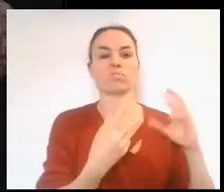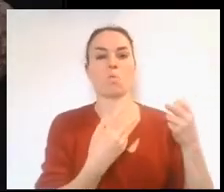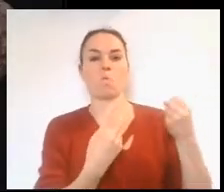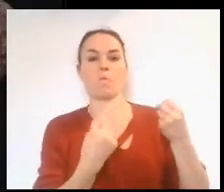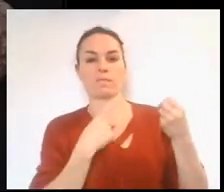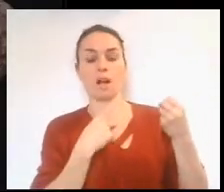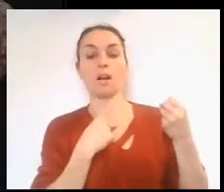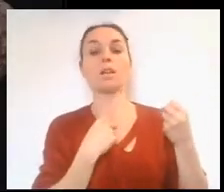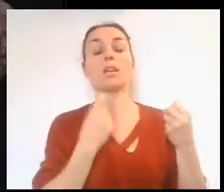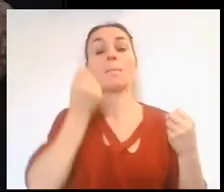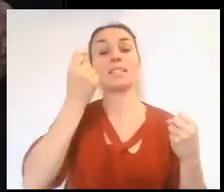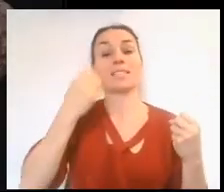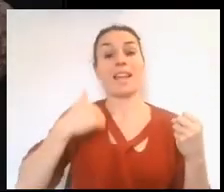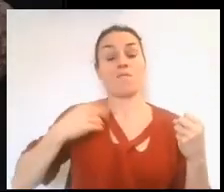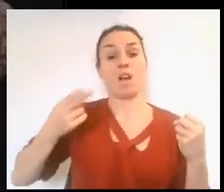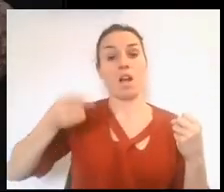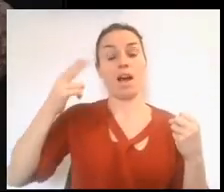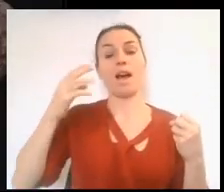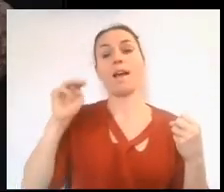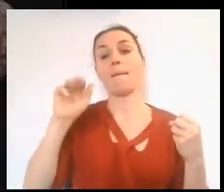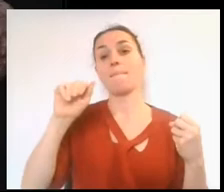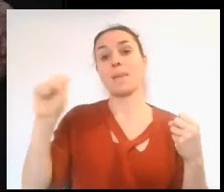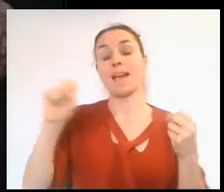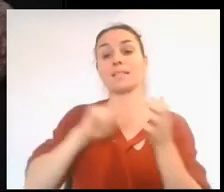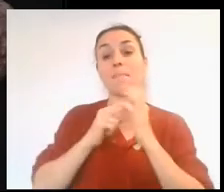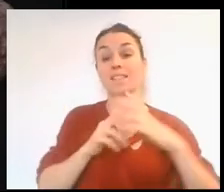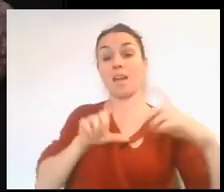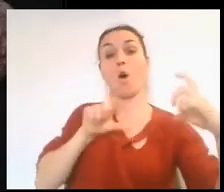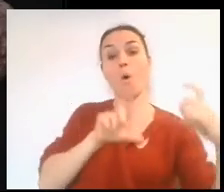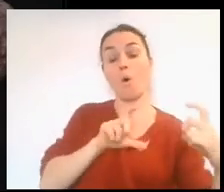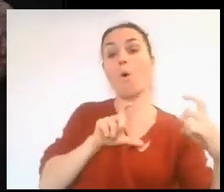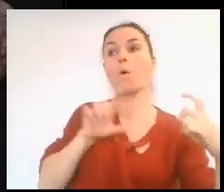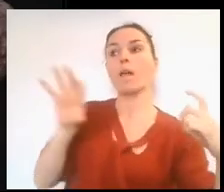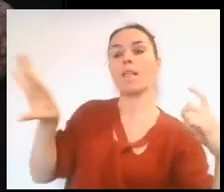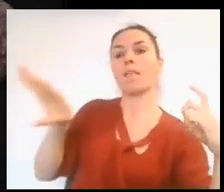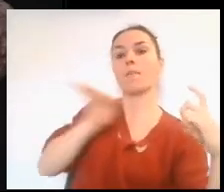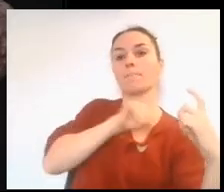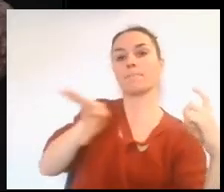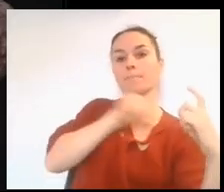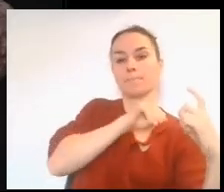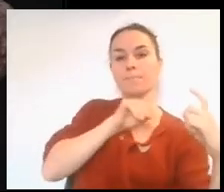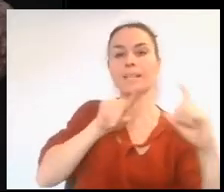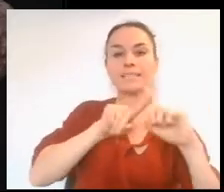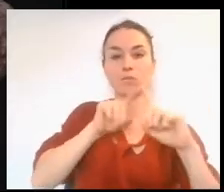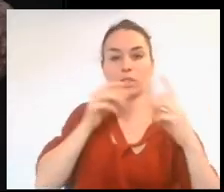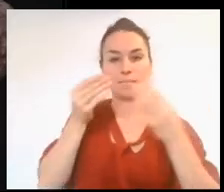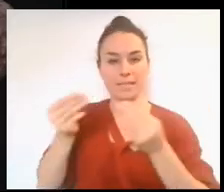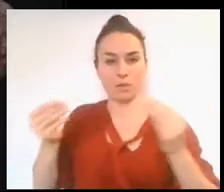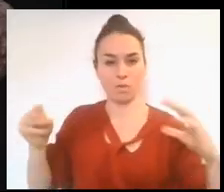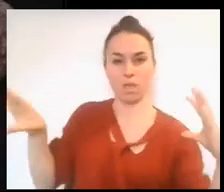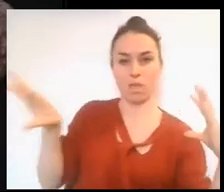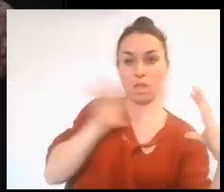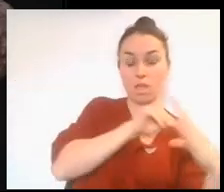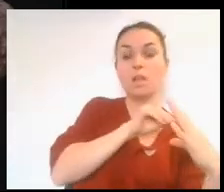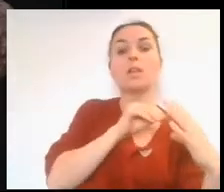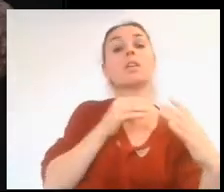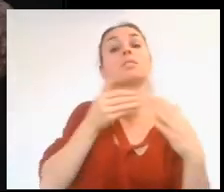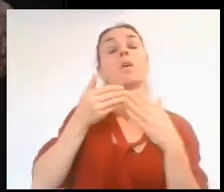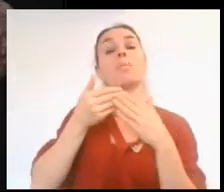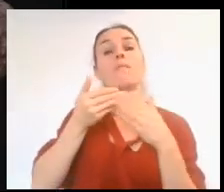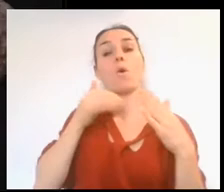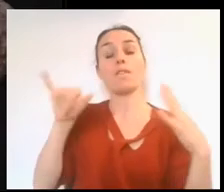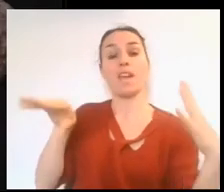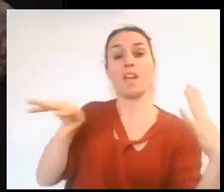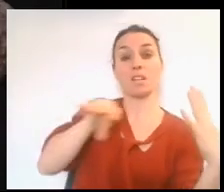attract material into the black hole. And before it enters a black hole, that material radiates. And so you see